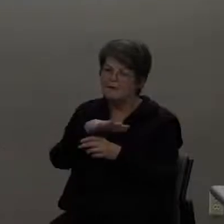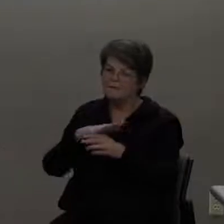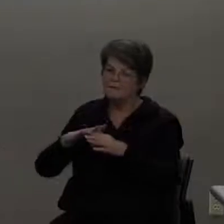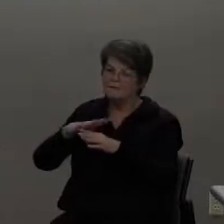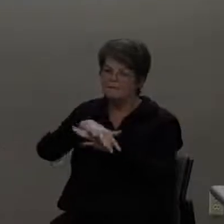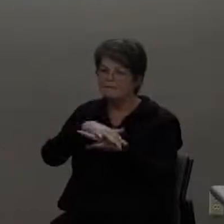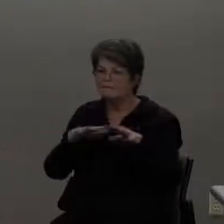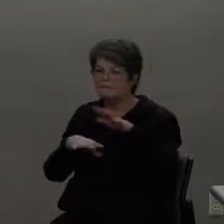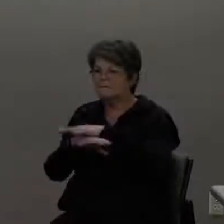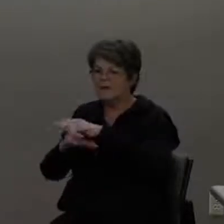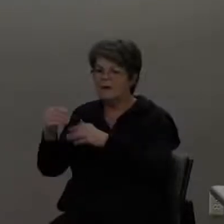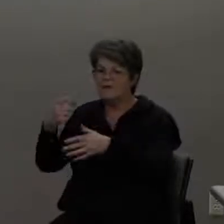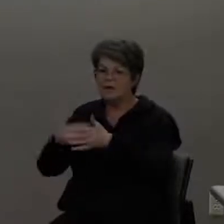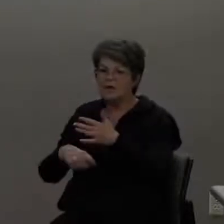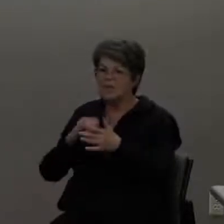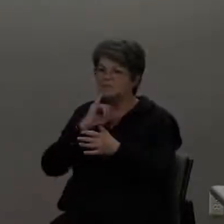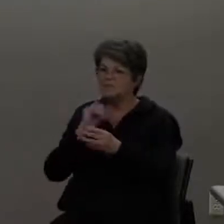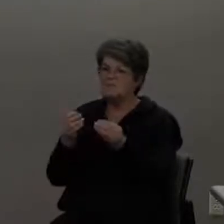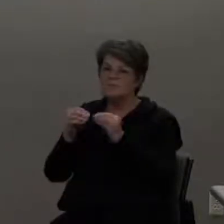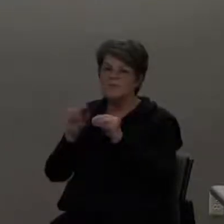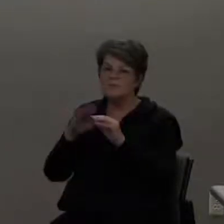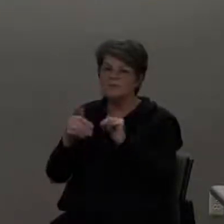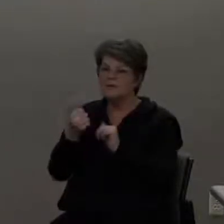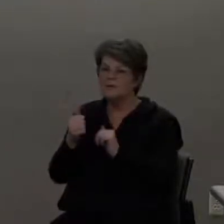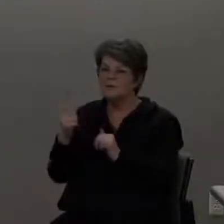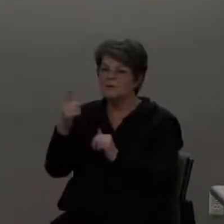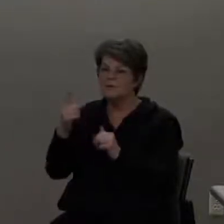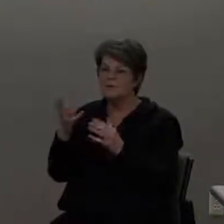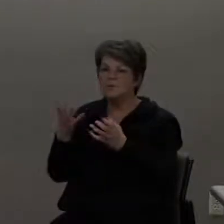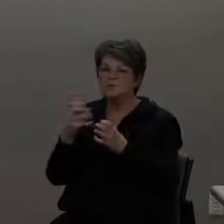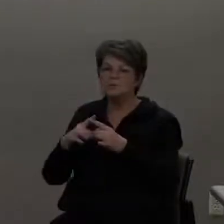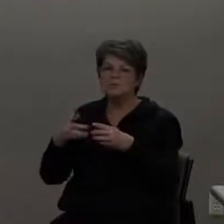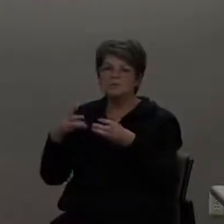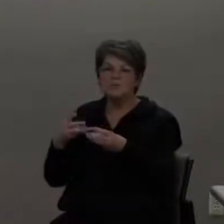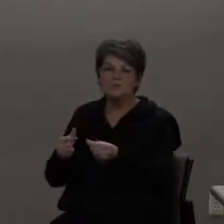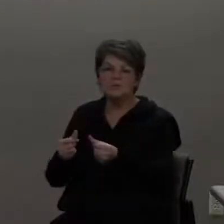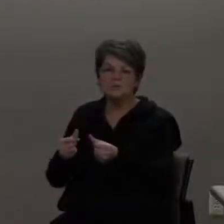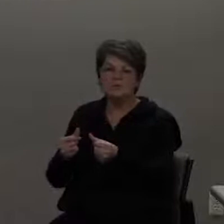the cost of this all is much greater than anyone's going to be willing to put into it.